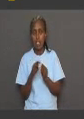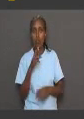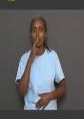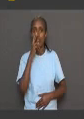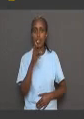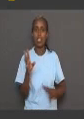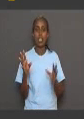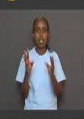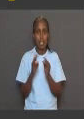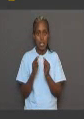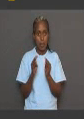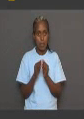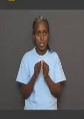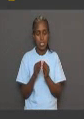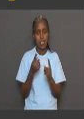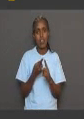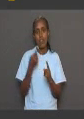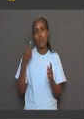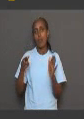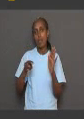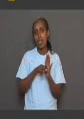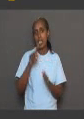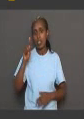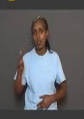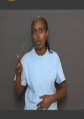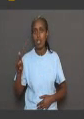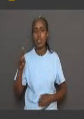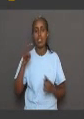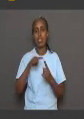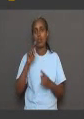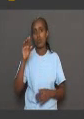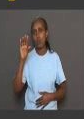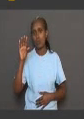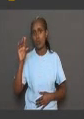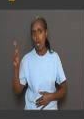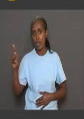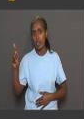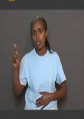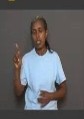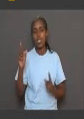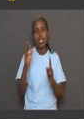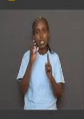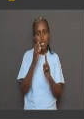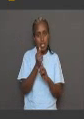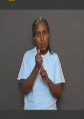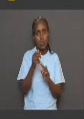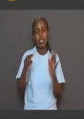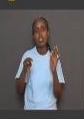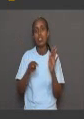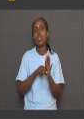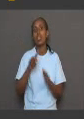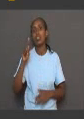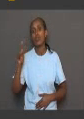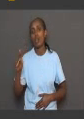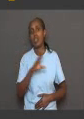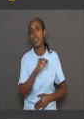real numbers from -1 and 1, including -1